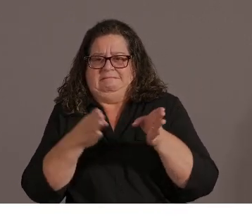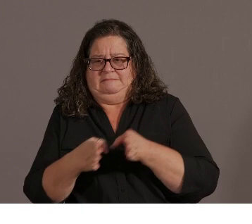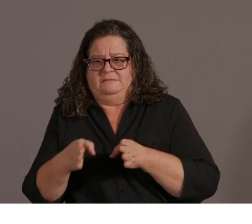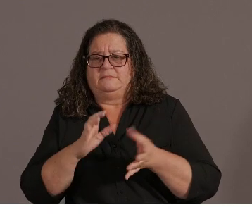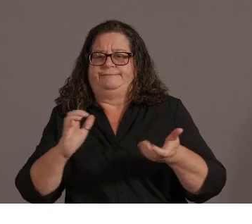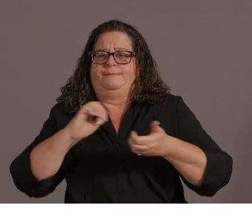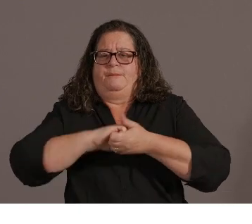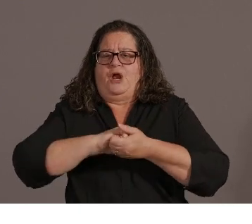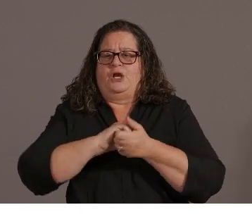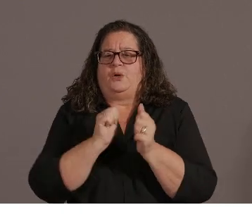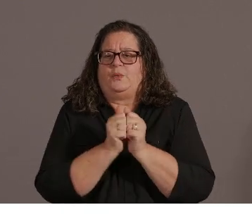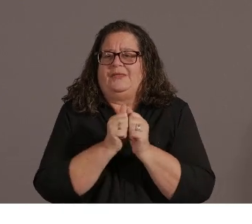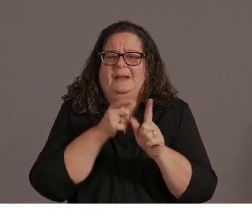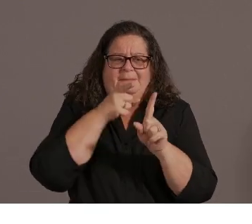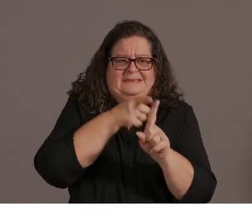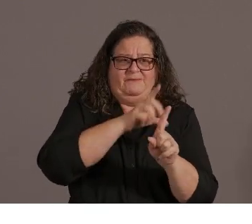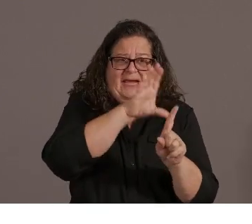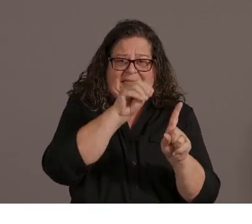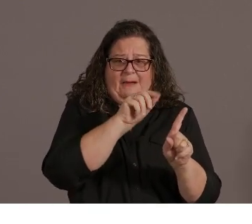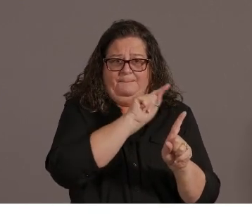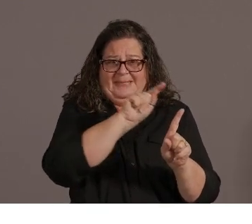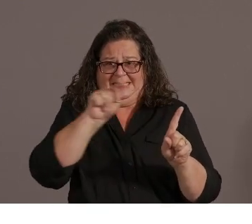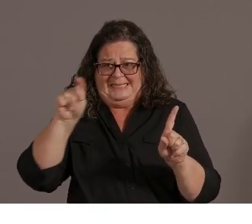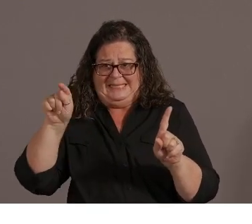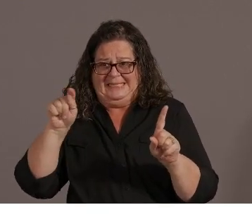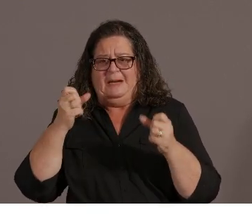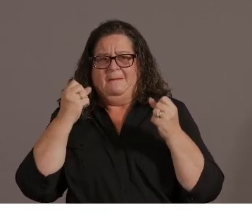that are frontline essential workers vaccinated.